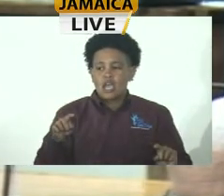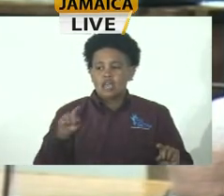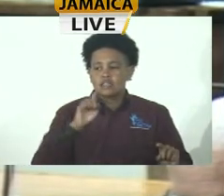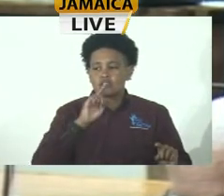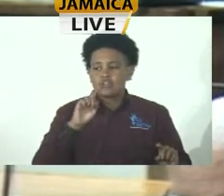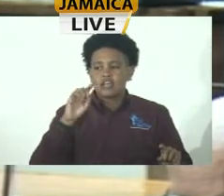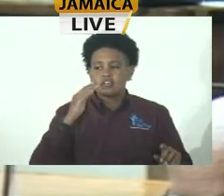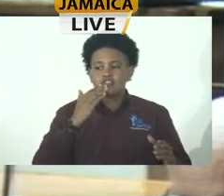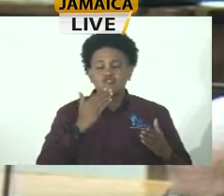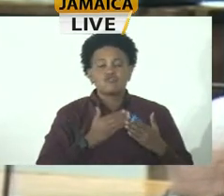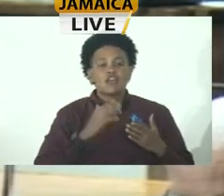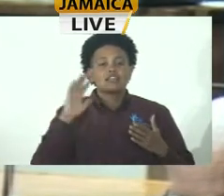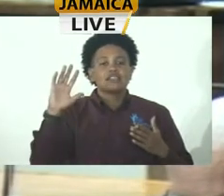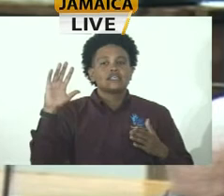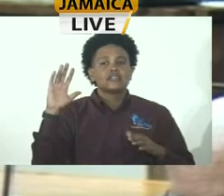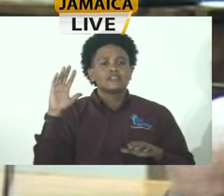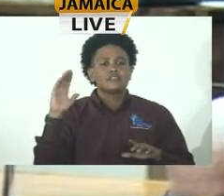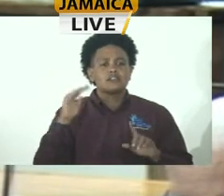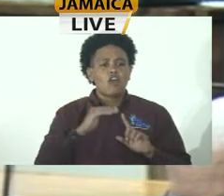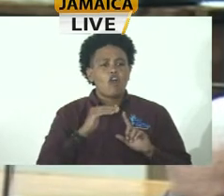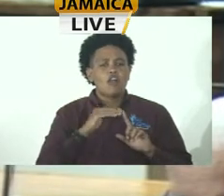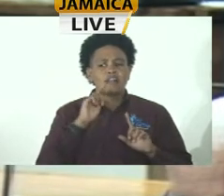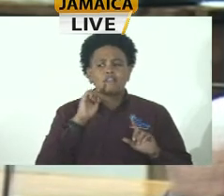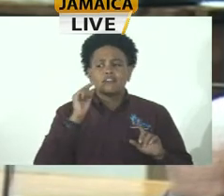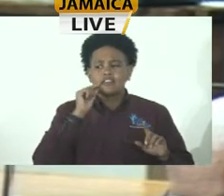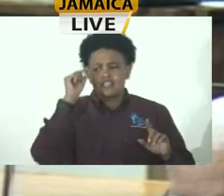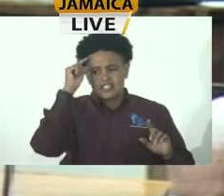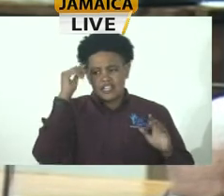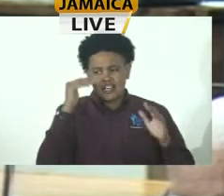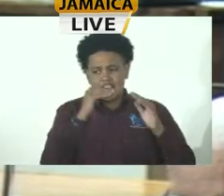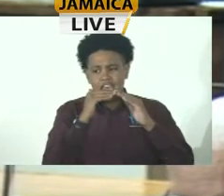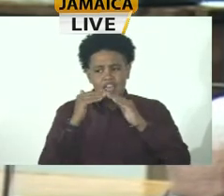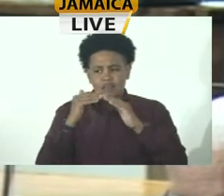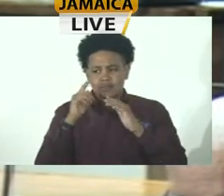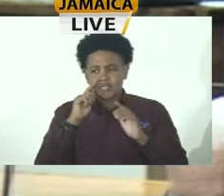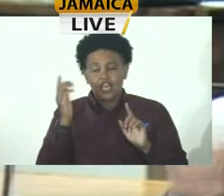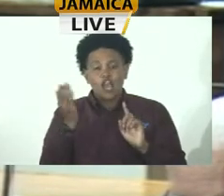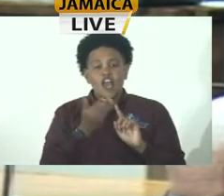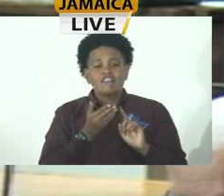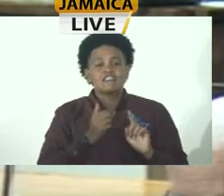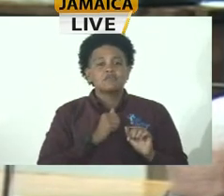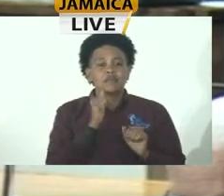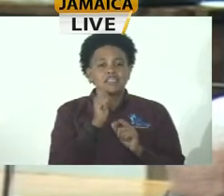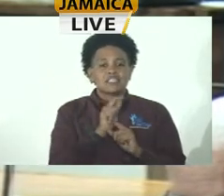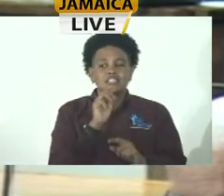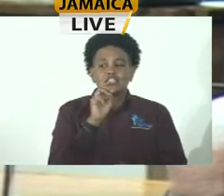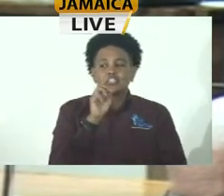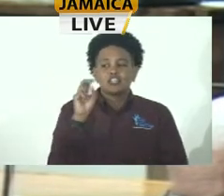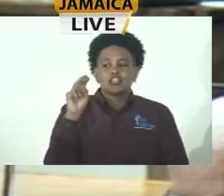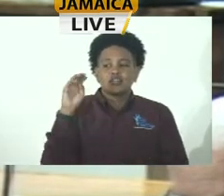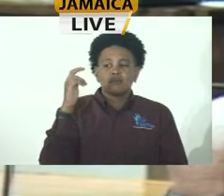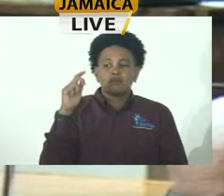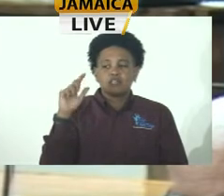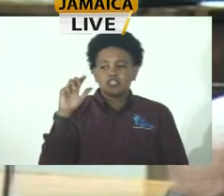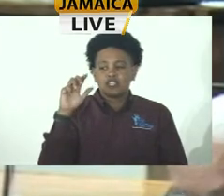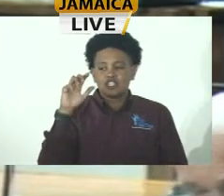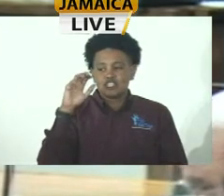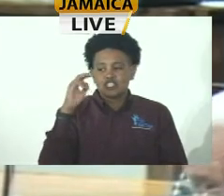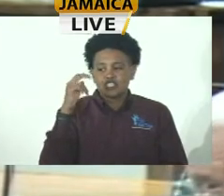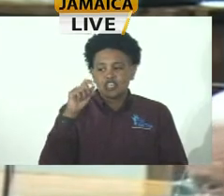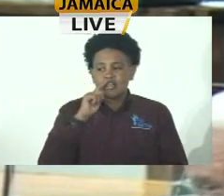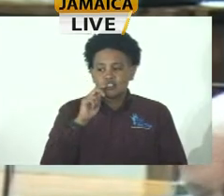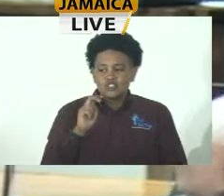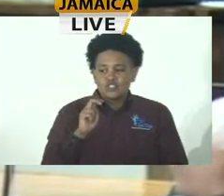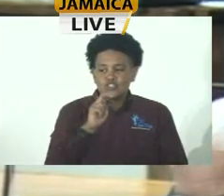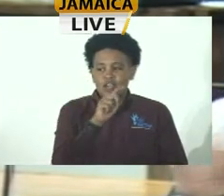madam speaker is his call for gender equity that he would convince my sister dr michel charles to trot the narrow path to